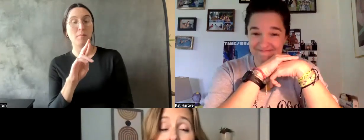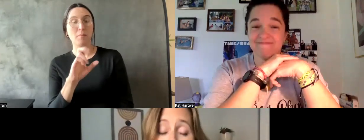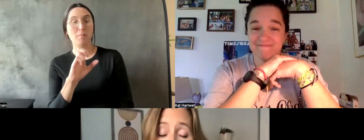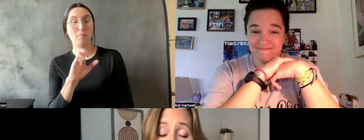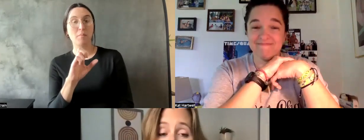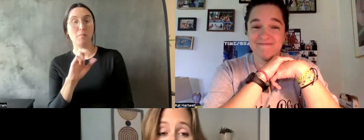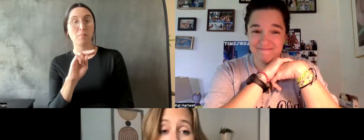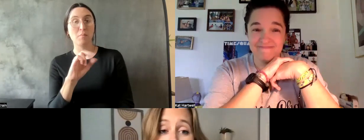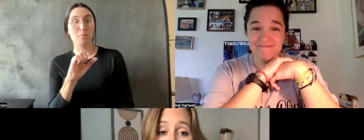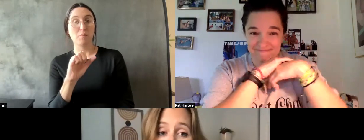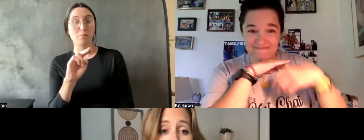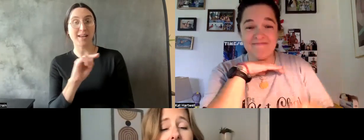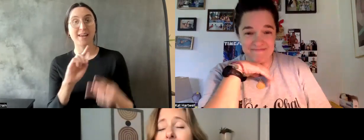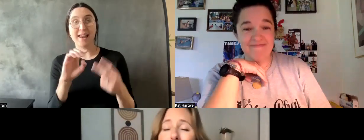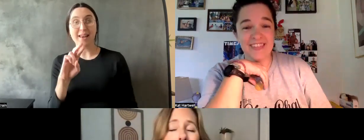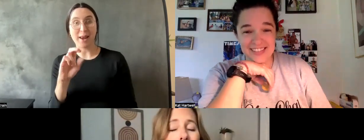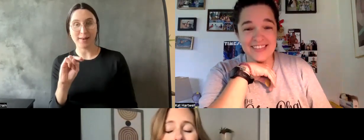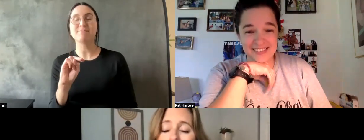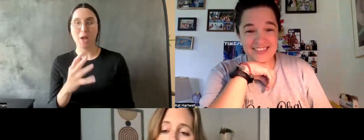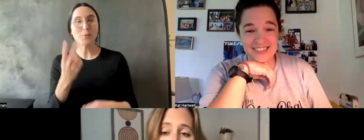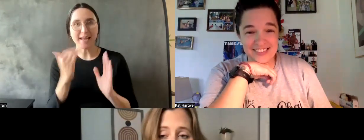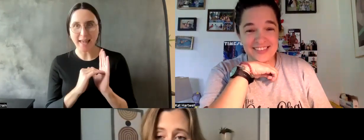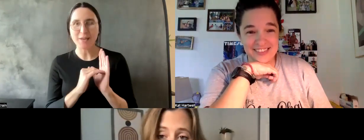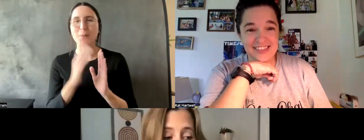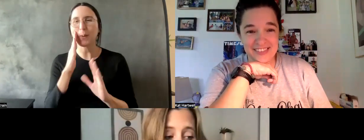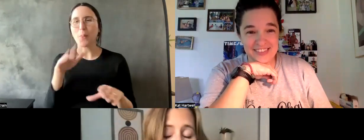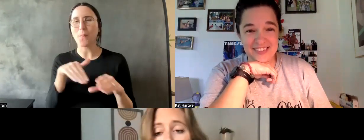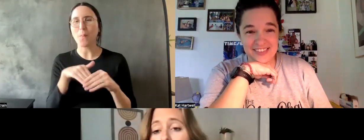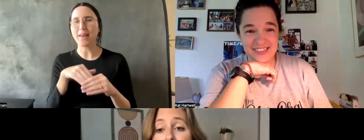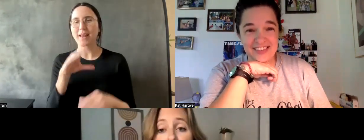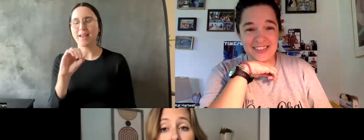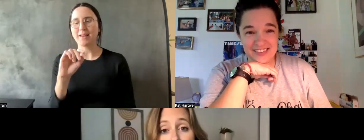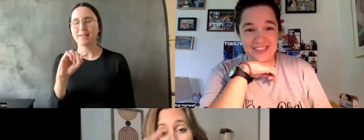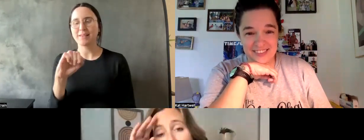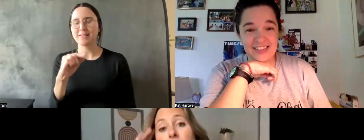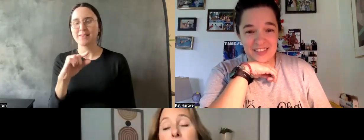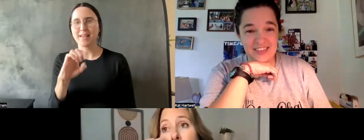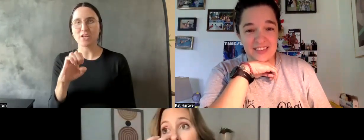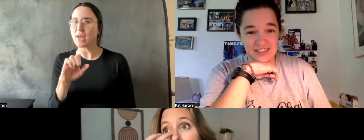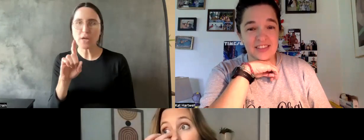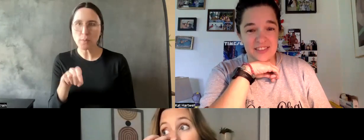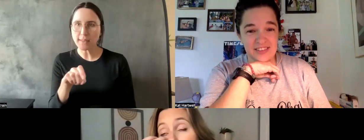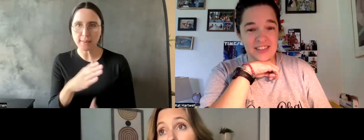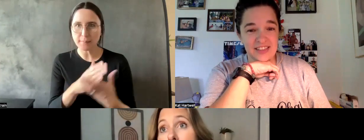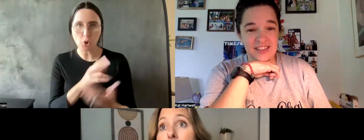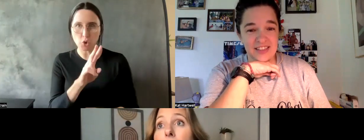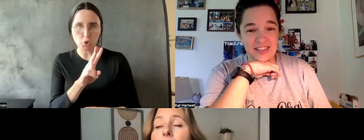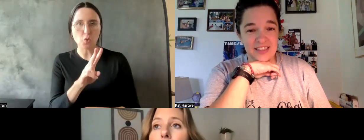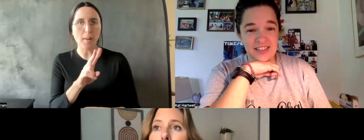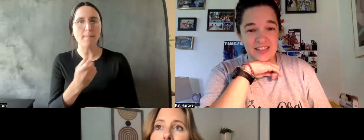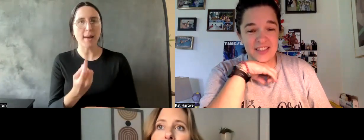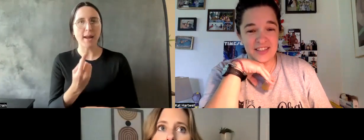see them again. It doesn't have to be a Wedding Cottage Part 2. I just want to see them again. And I really liked